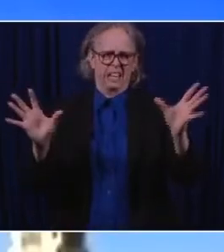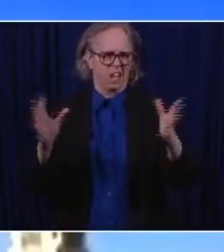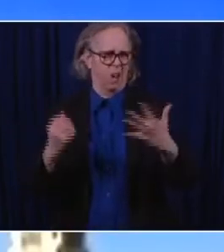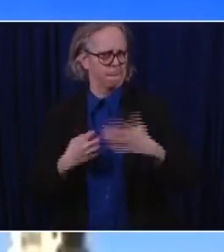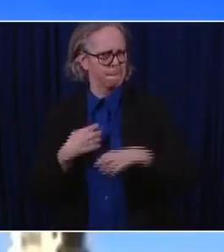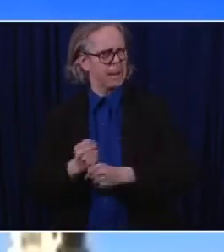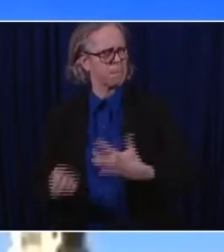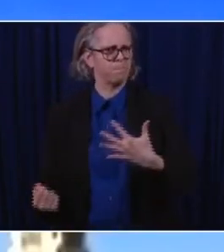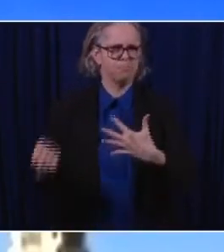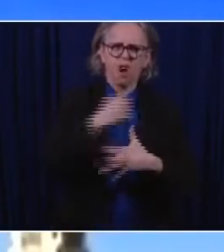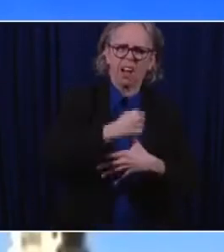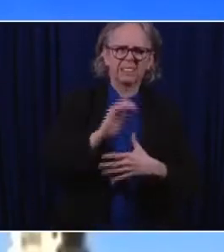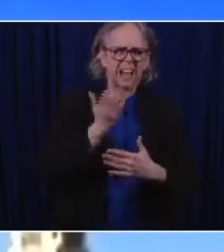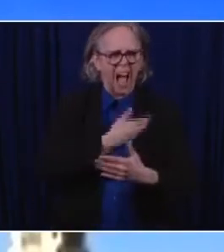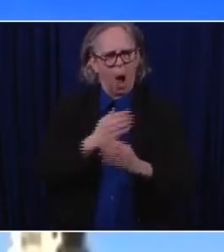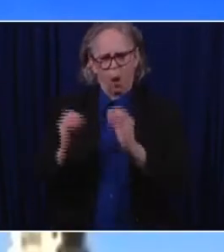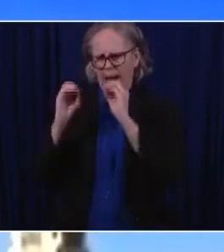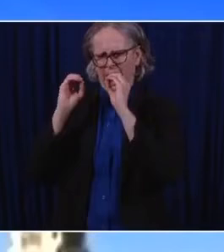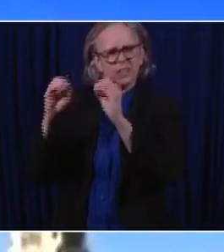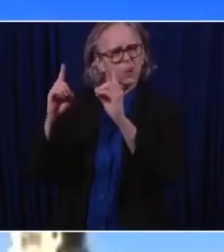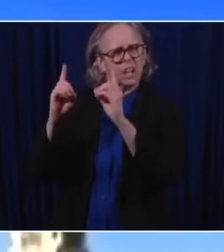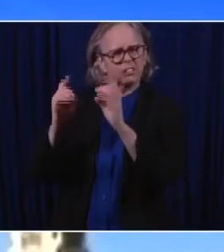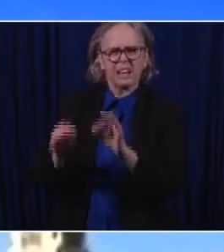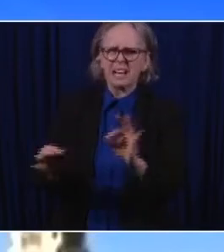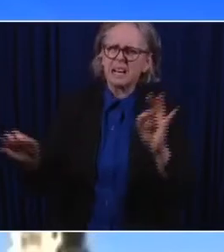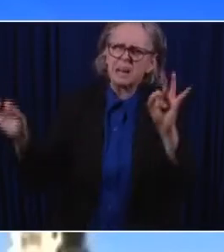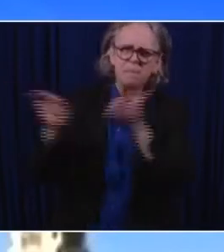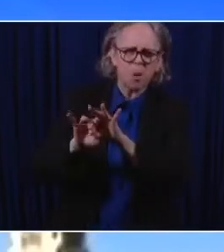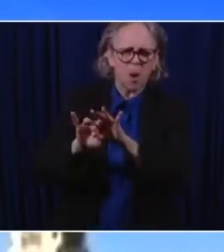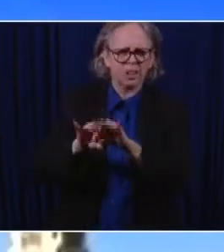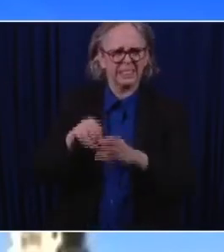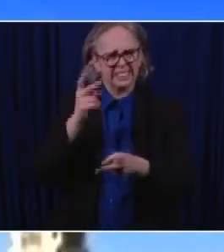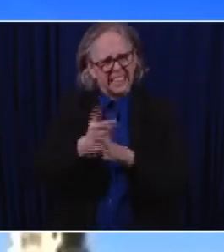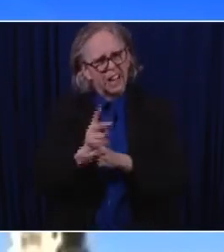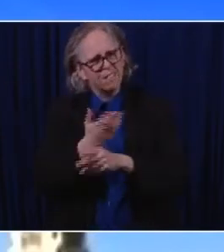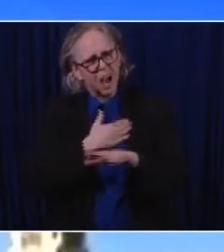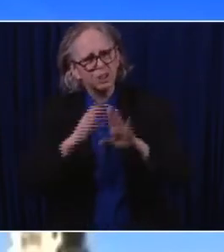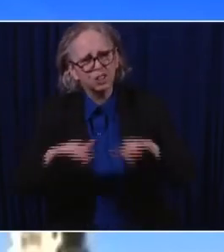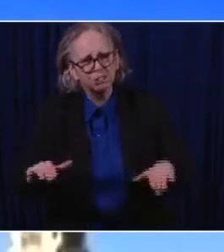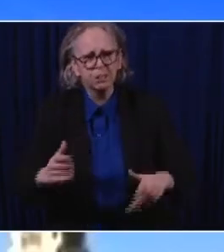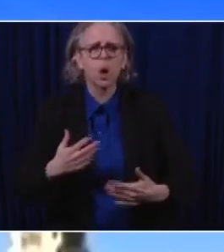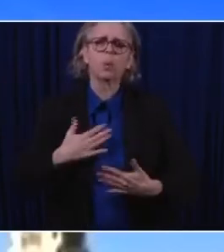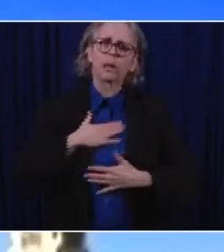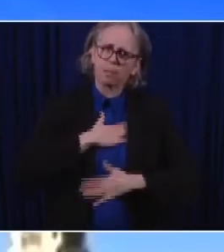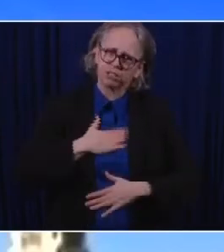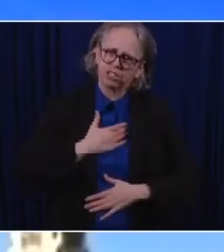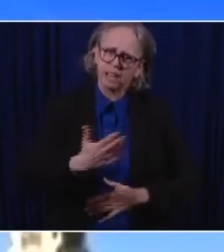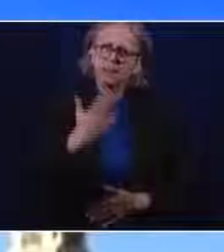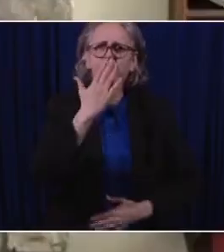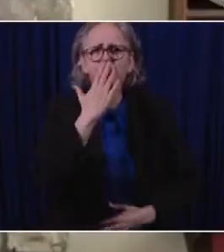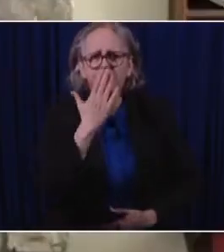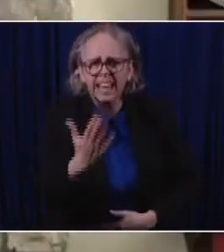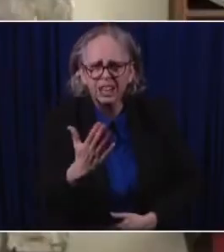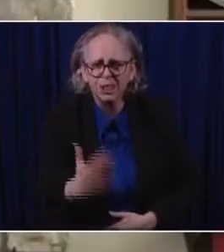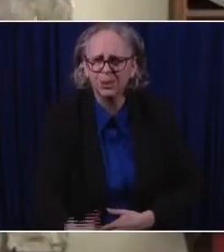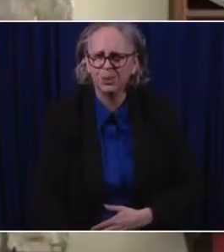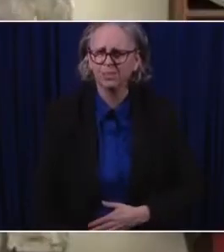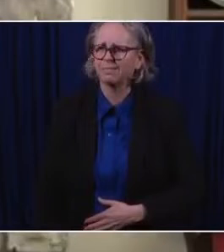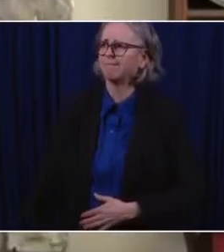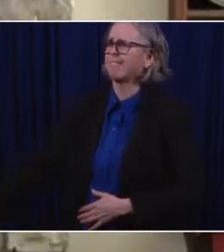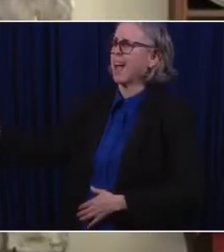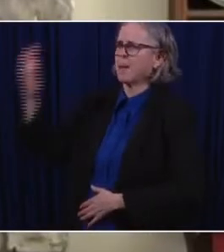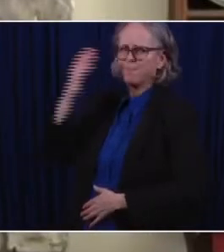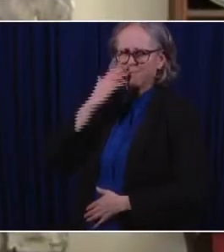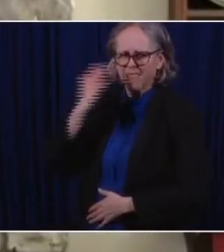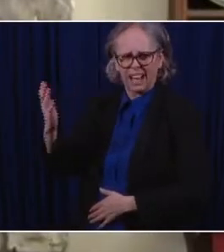of taking care of students who are our future, and we really appreciate that. Thanks so much for all you do. Well, Mr. Superintendent, thank you very much. I mean,